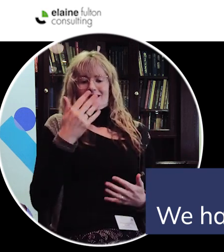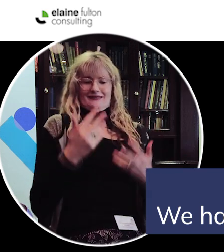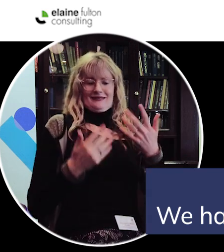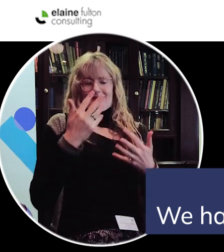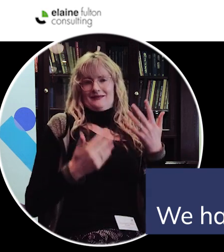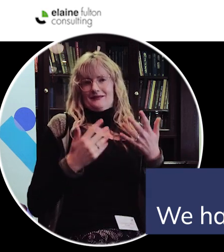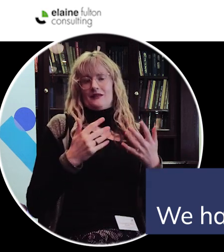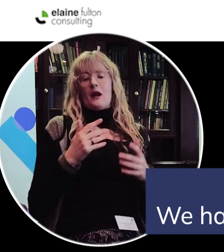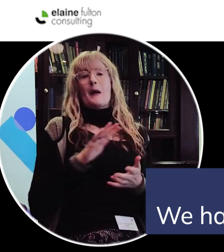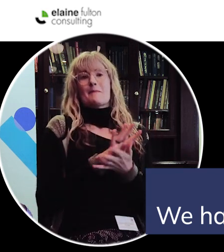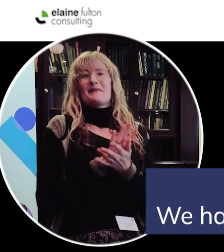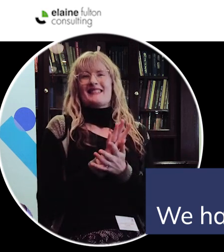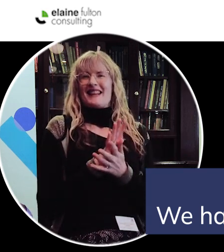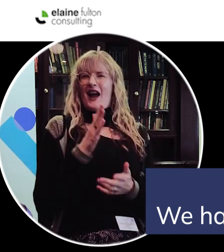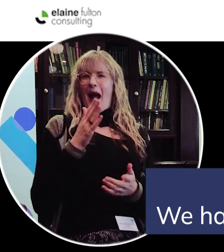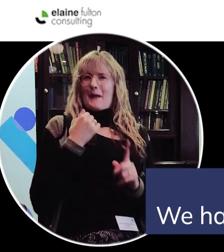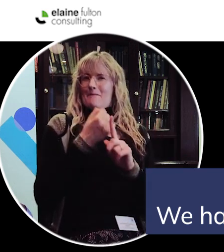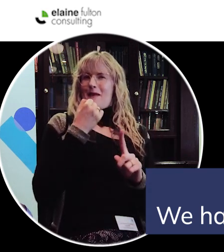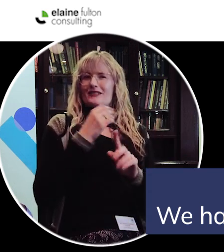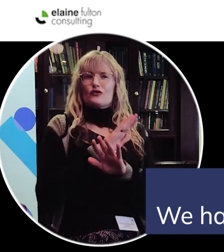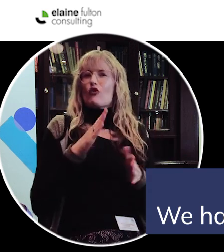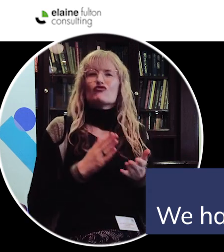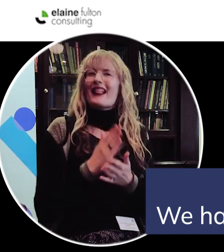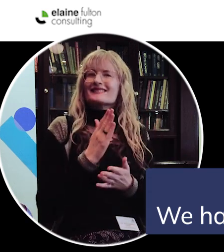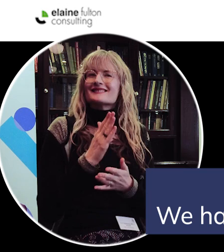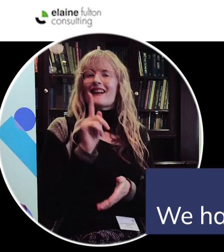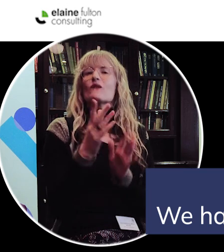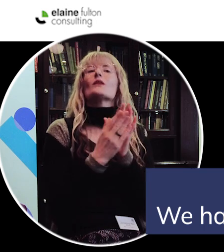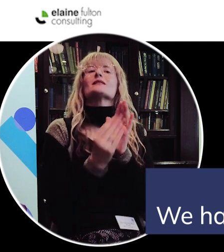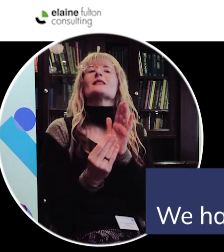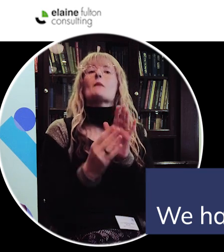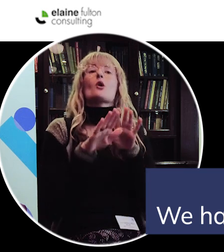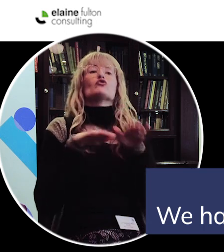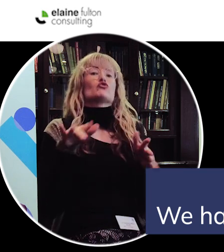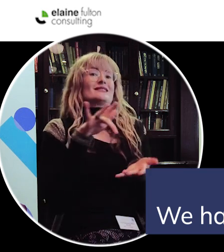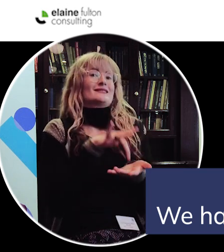unrealistic level of impact. We had an example where in a previous children's centre